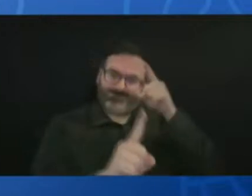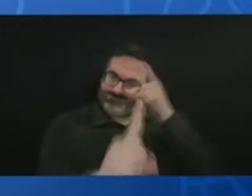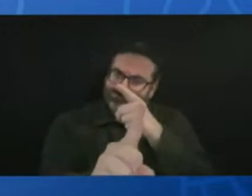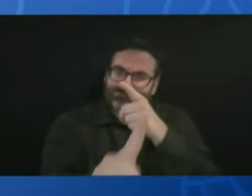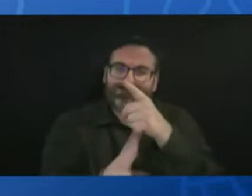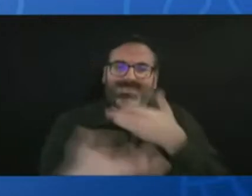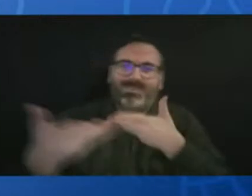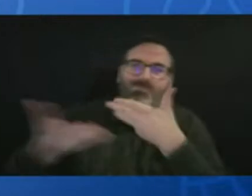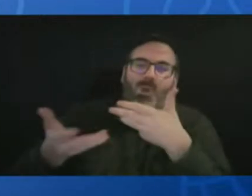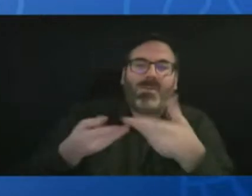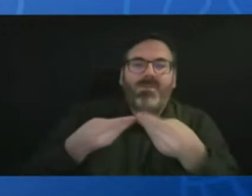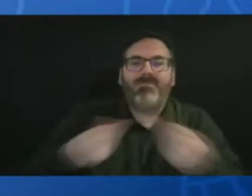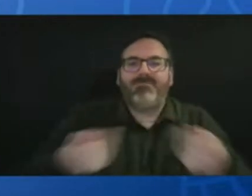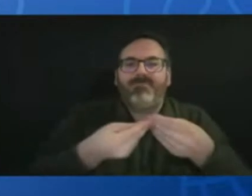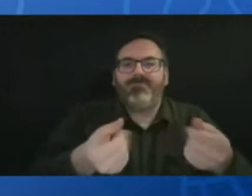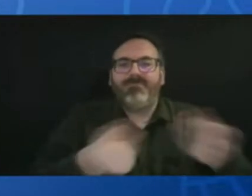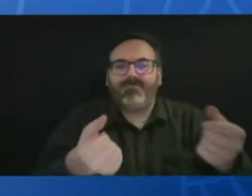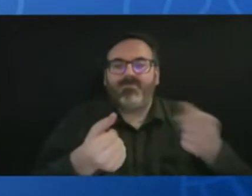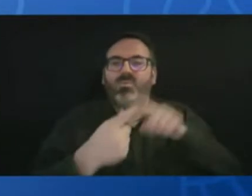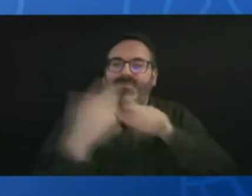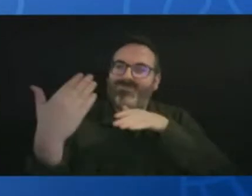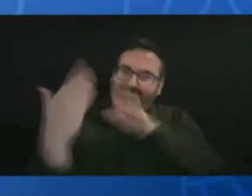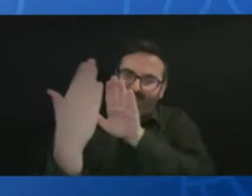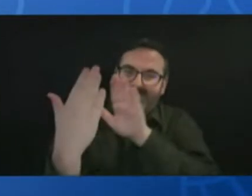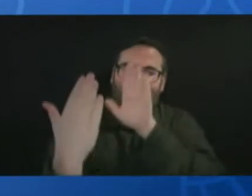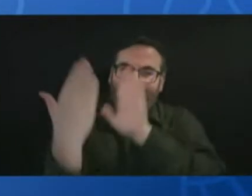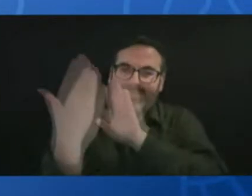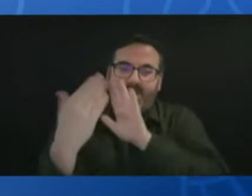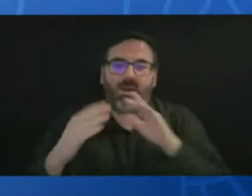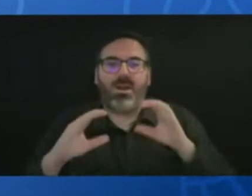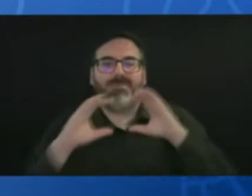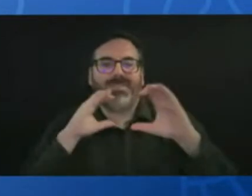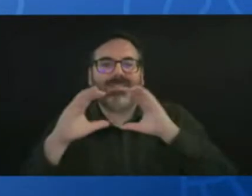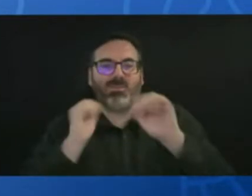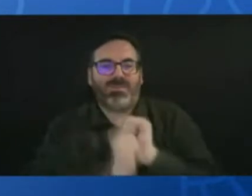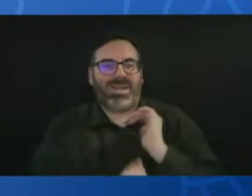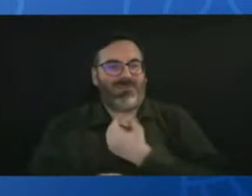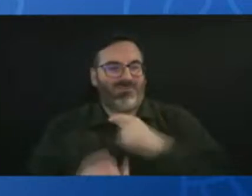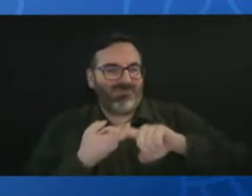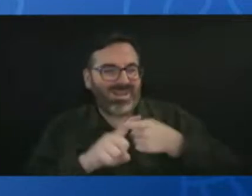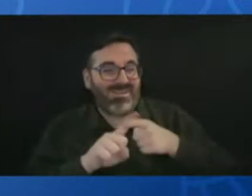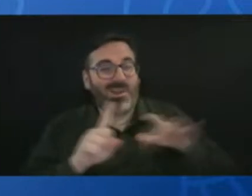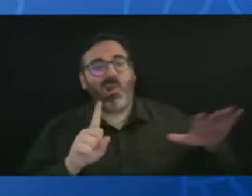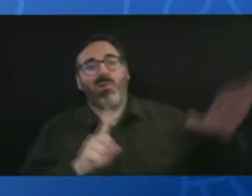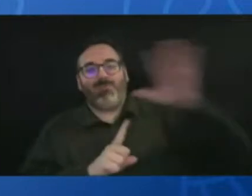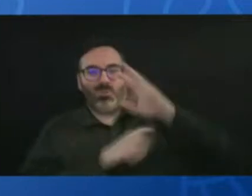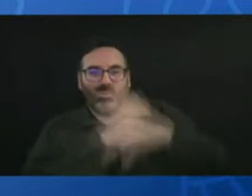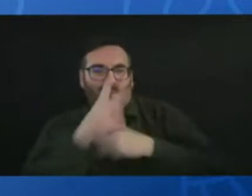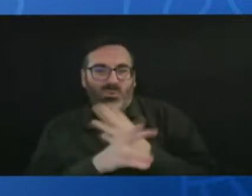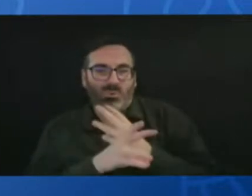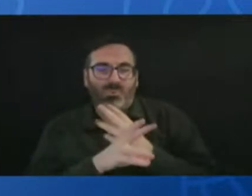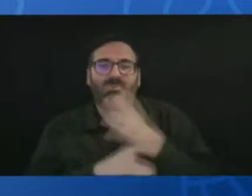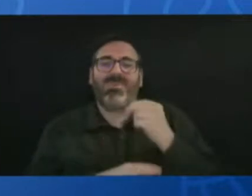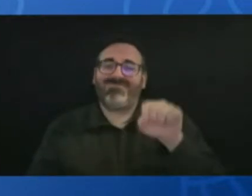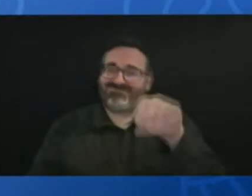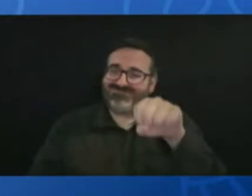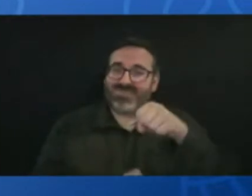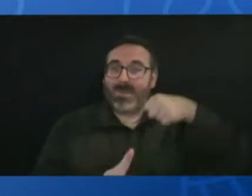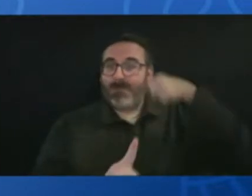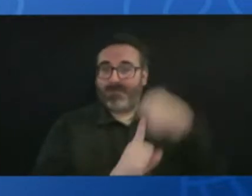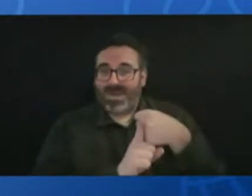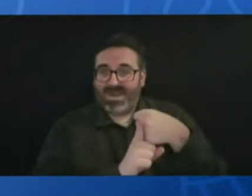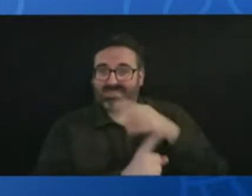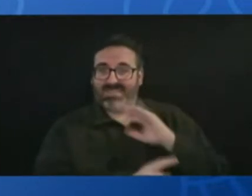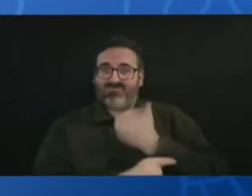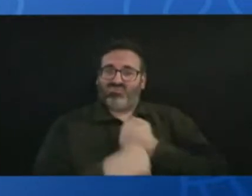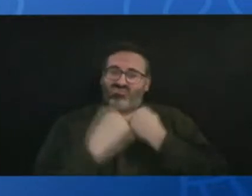and certainly the impact, hopefully, of our strength and our president, who is known for taking things seriously,